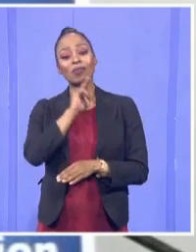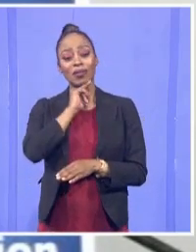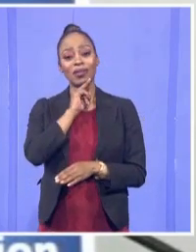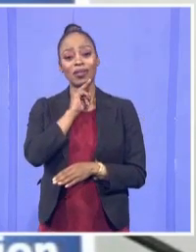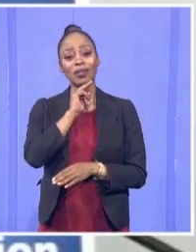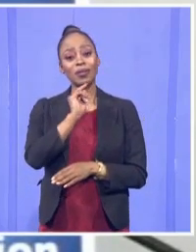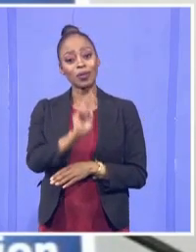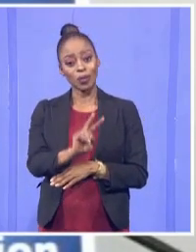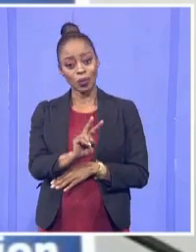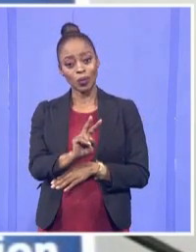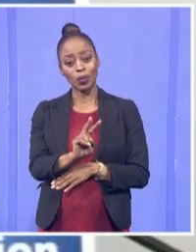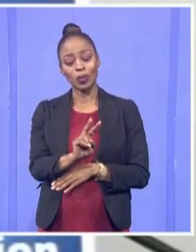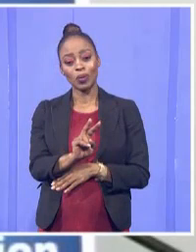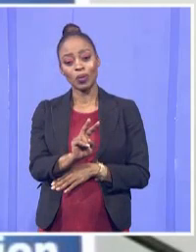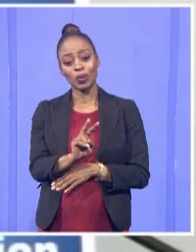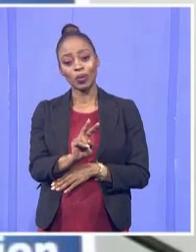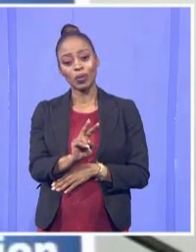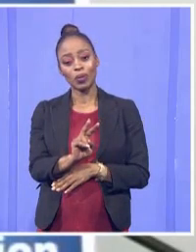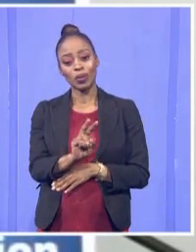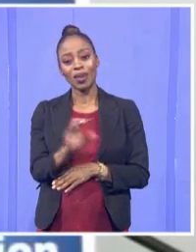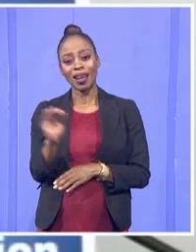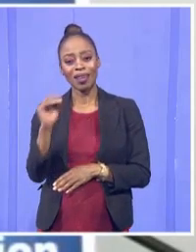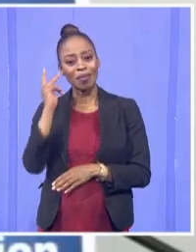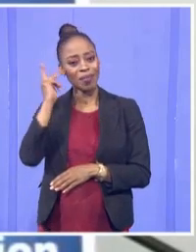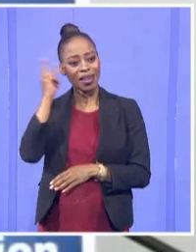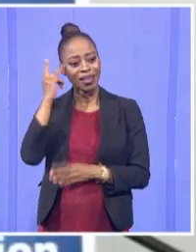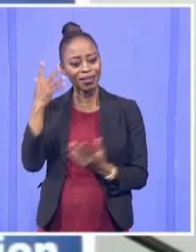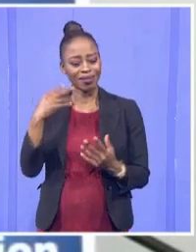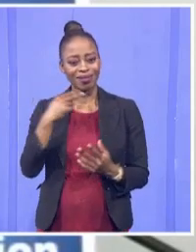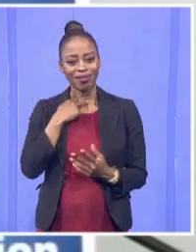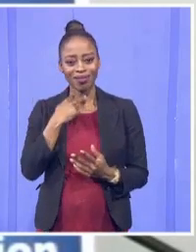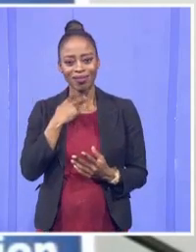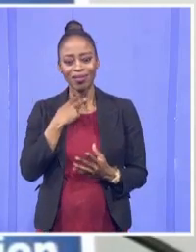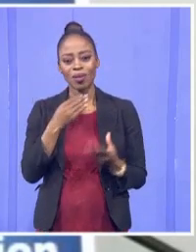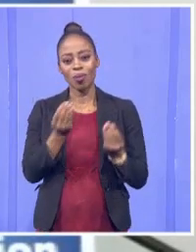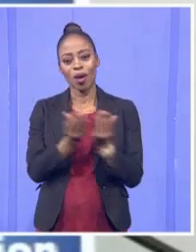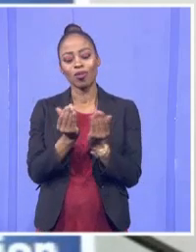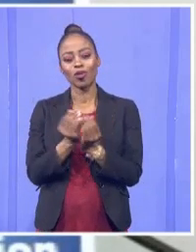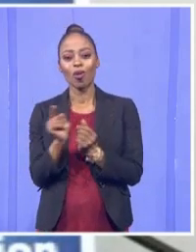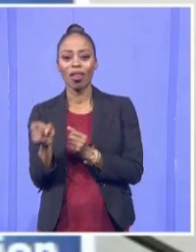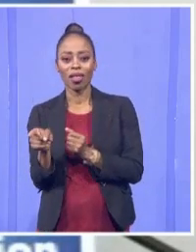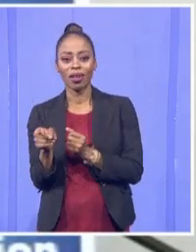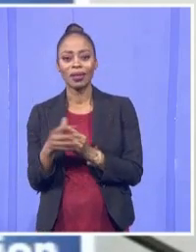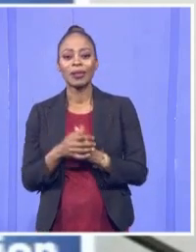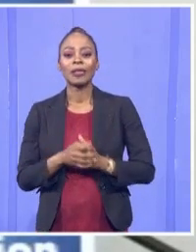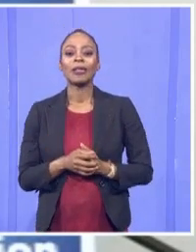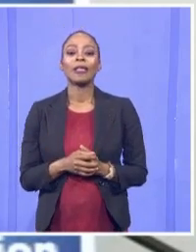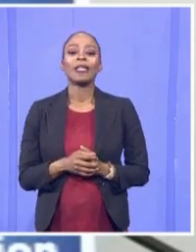1,200 parents will not find placement there.